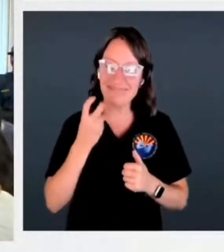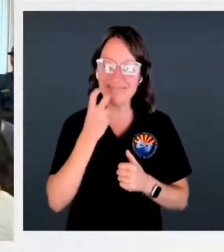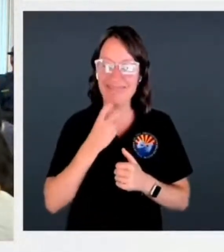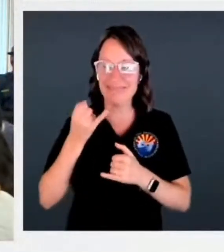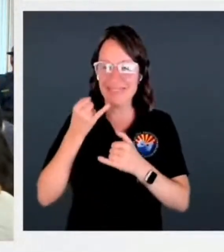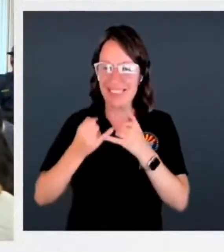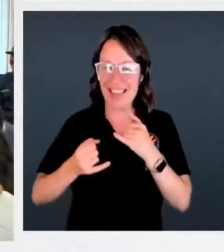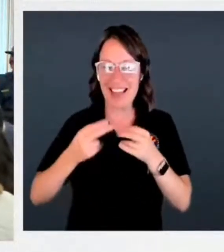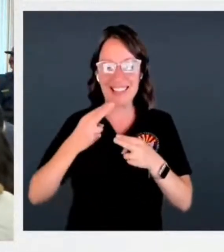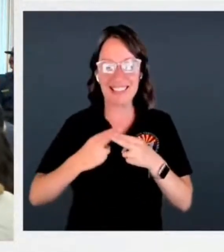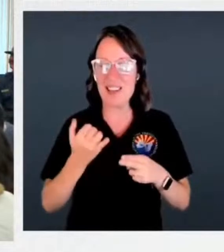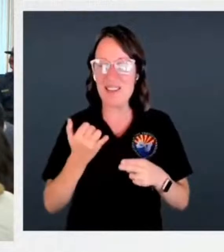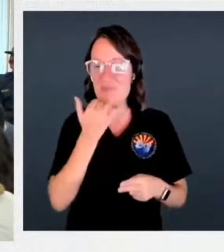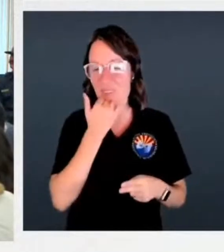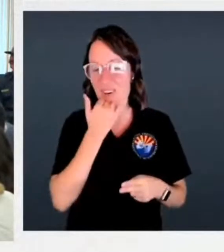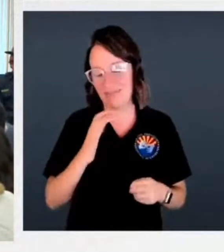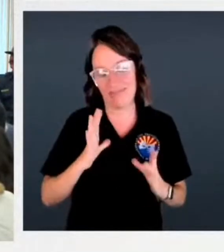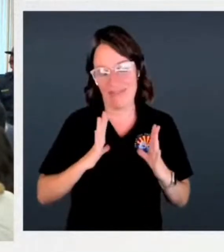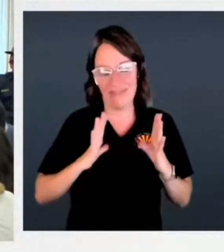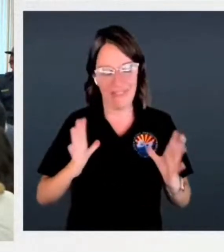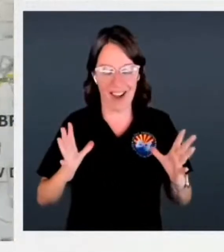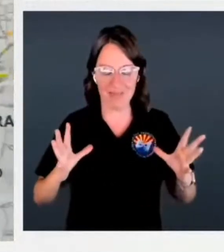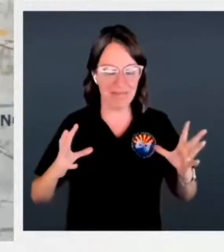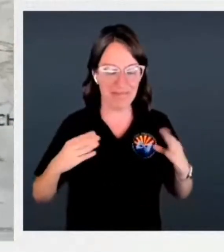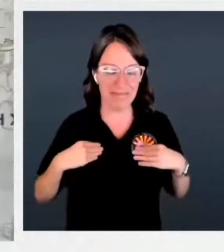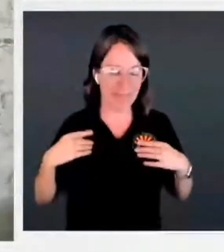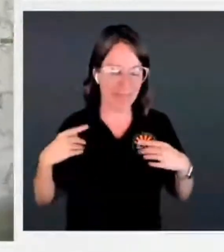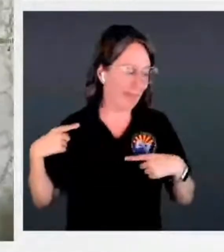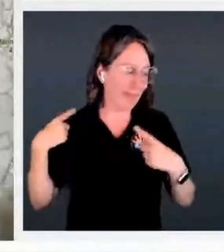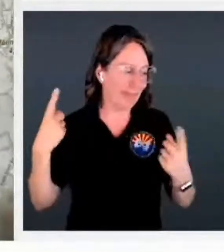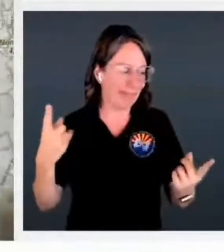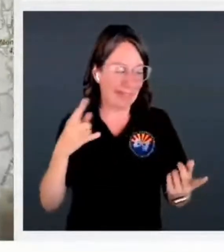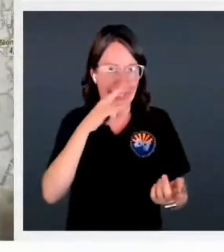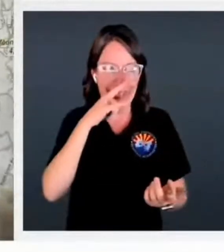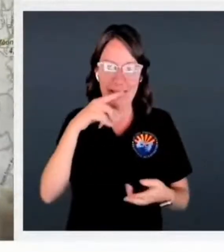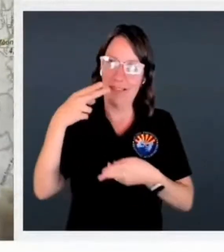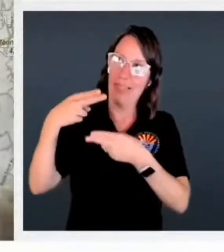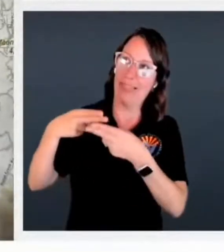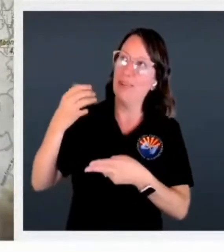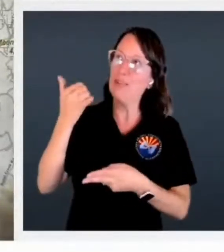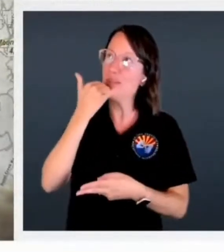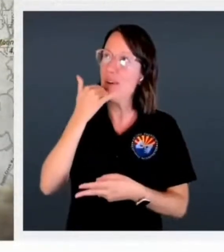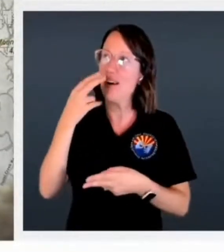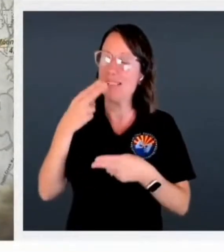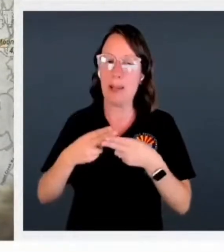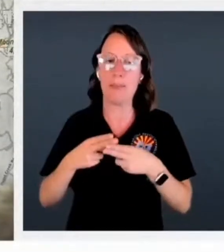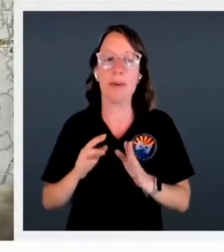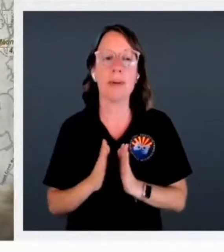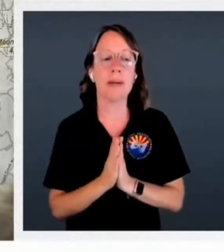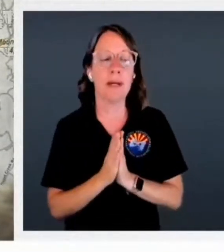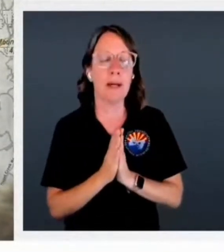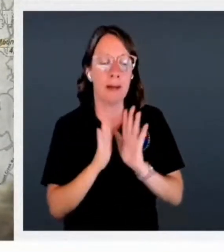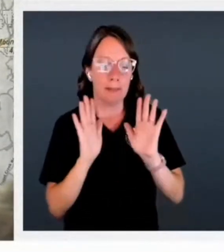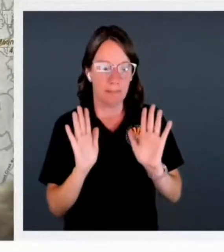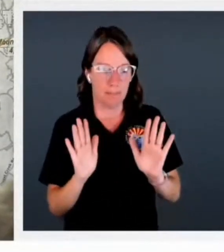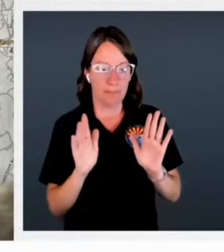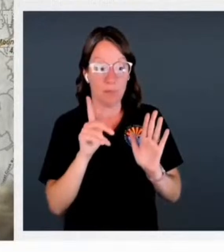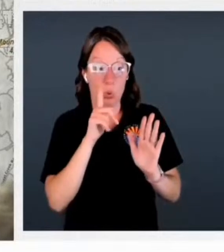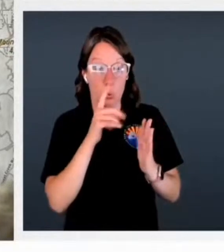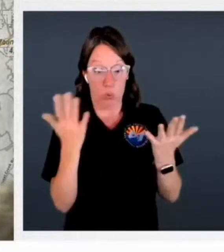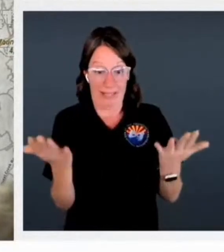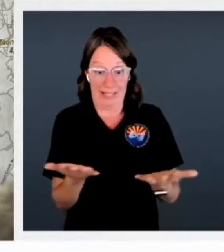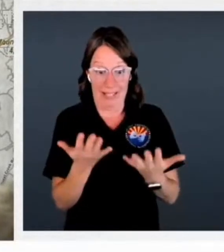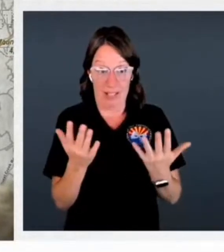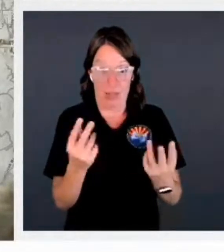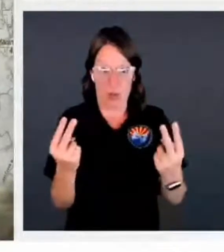I'm used to it since I was a little kid. I want to say to everybody here, I think the ones that are in this audience probably